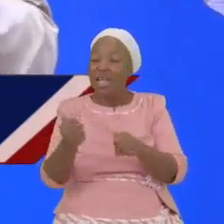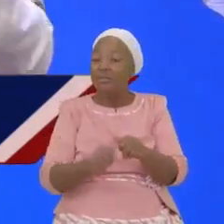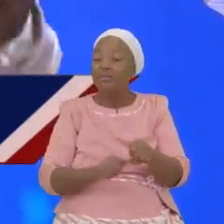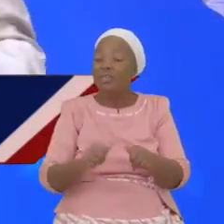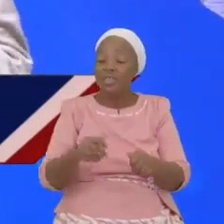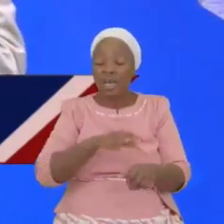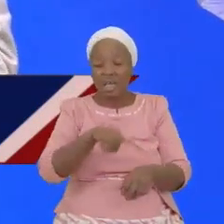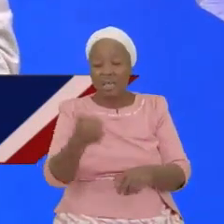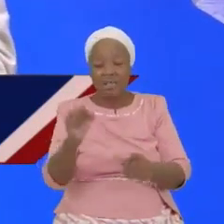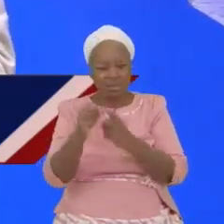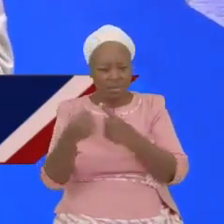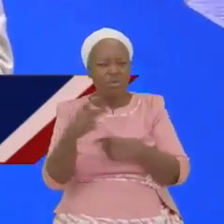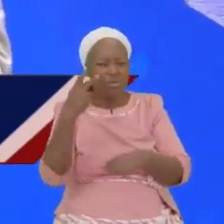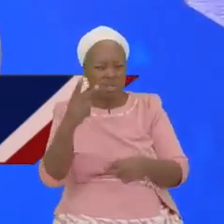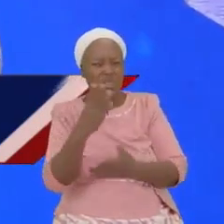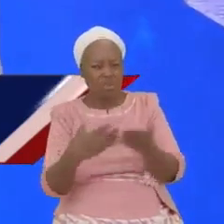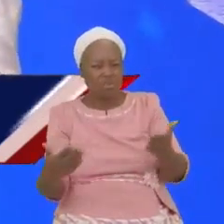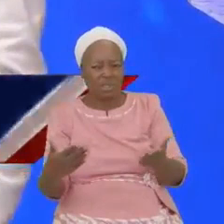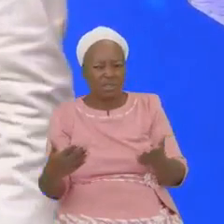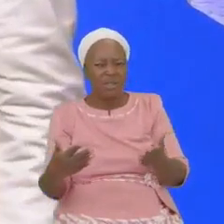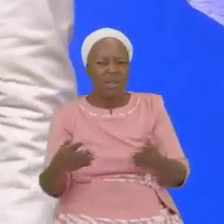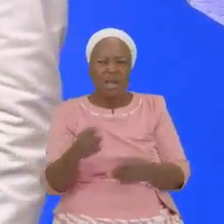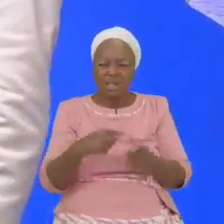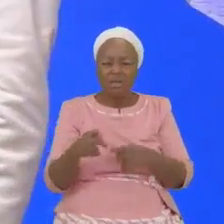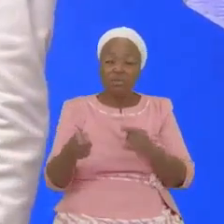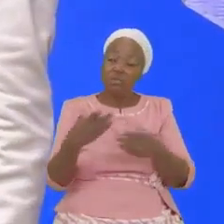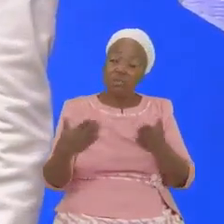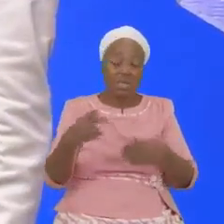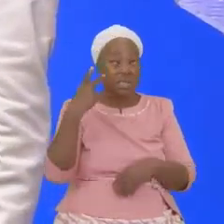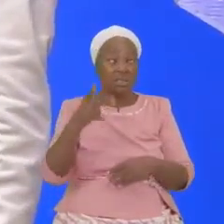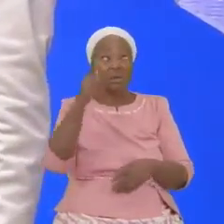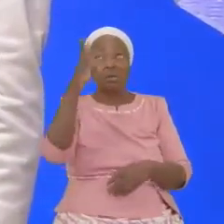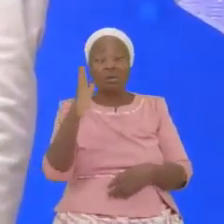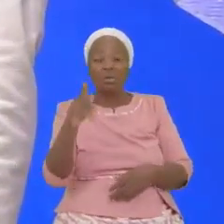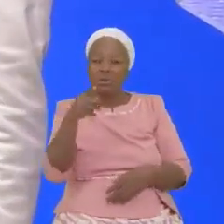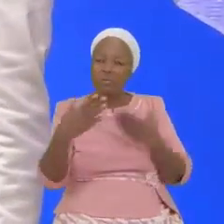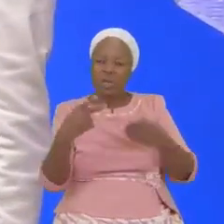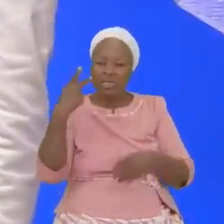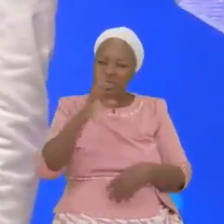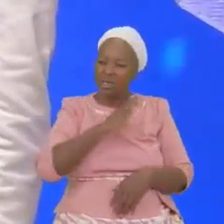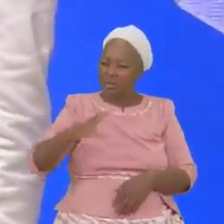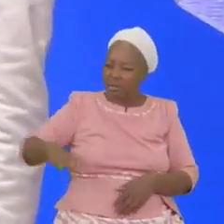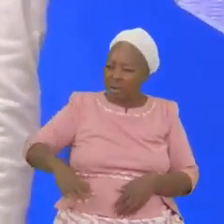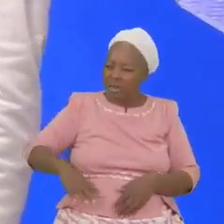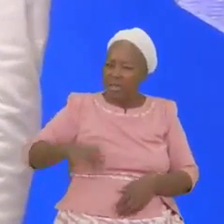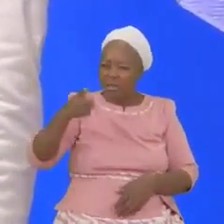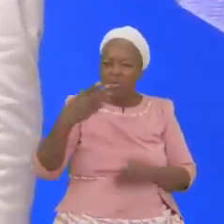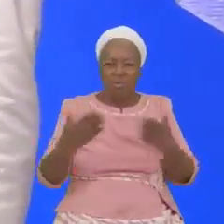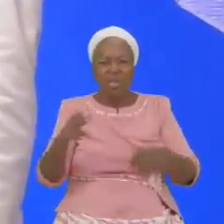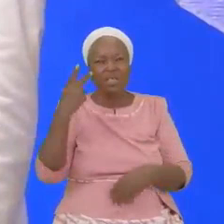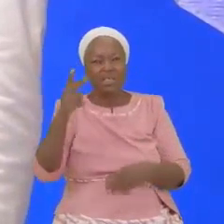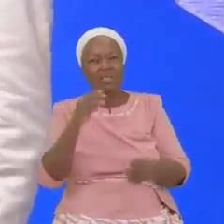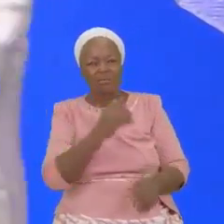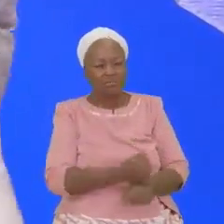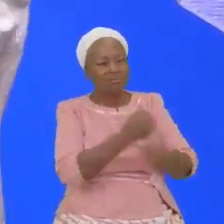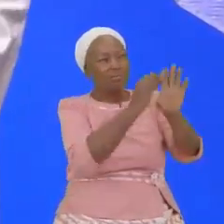something with your mind's eye. You might see God. You might see Christ. You might see